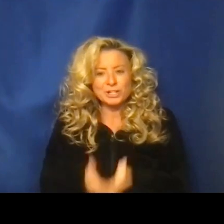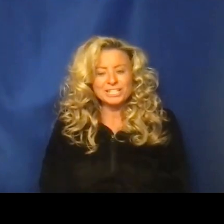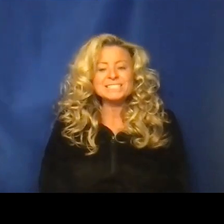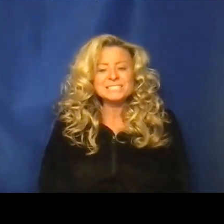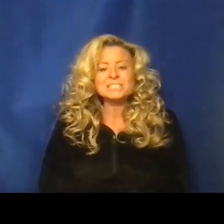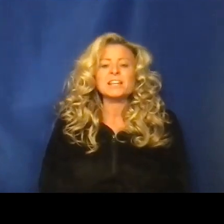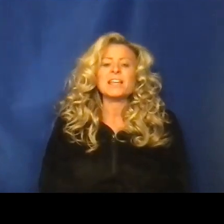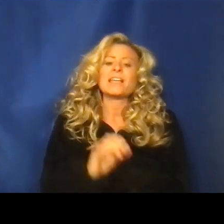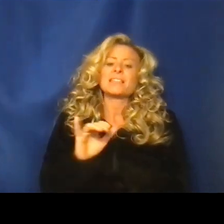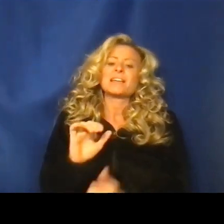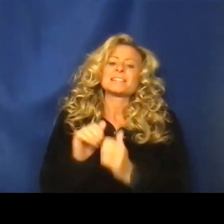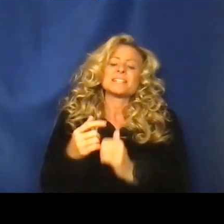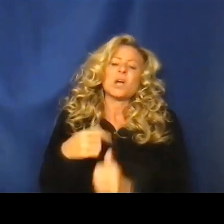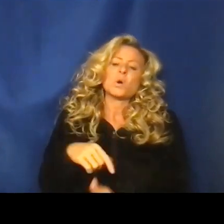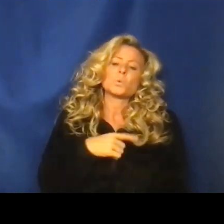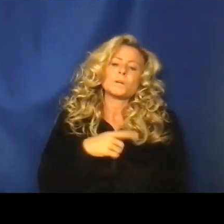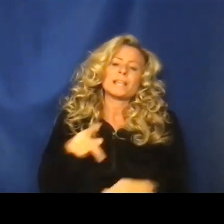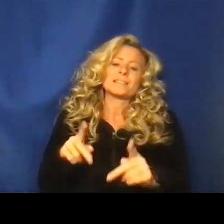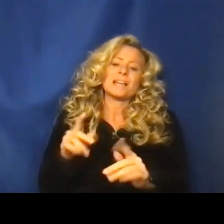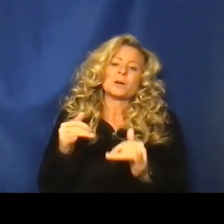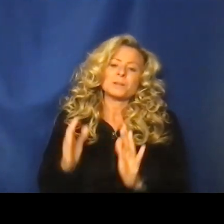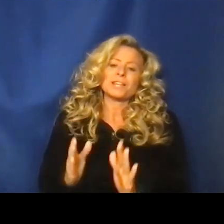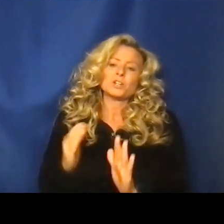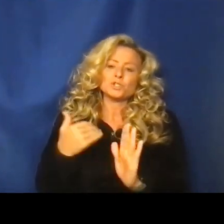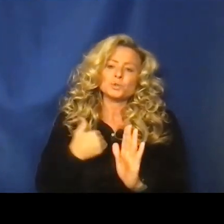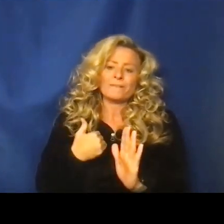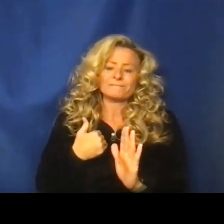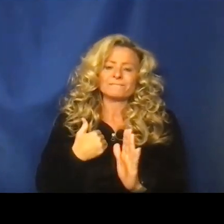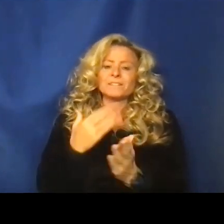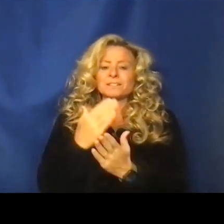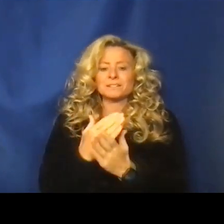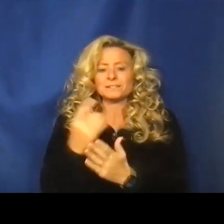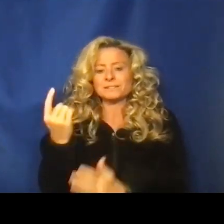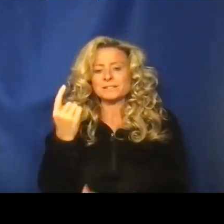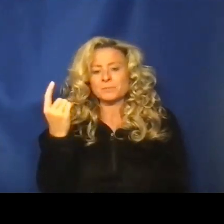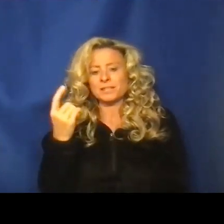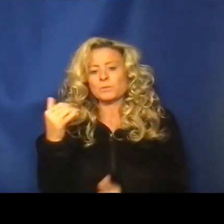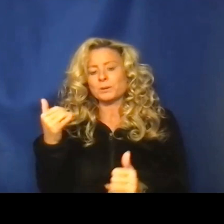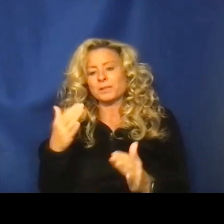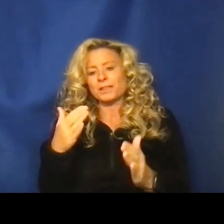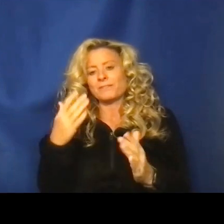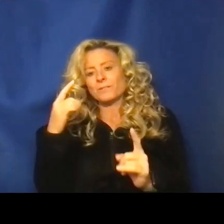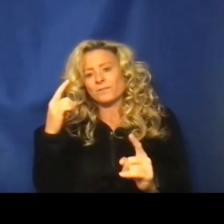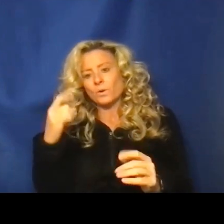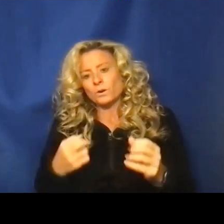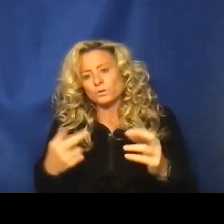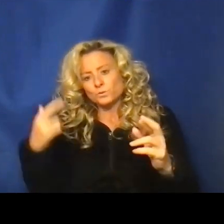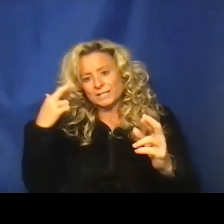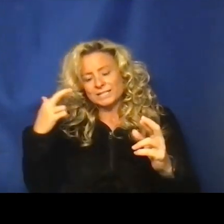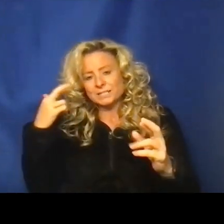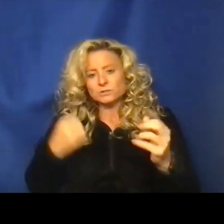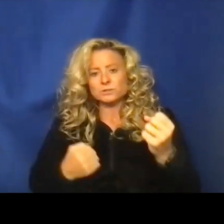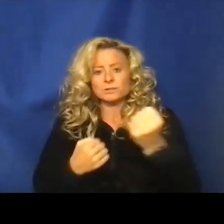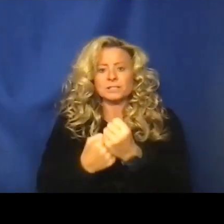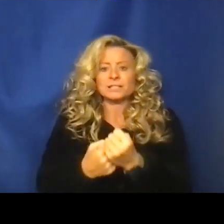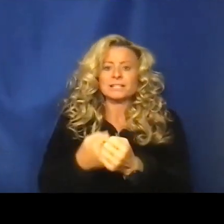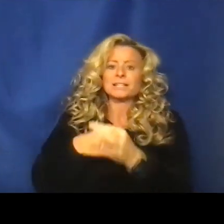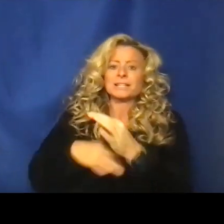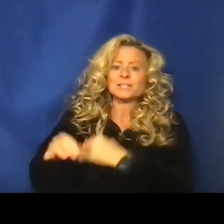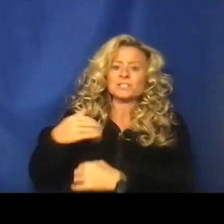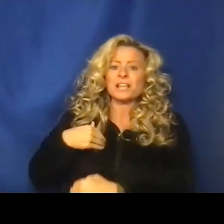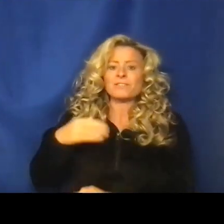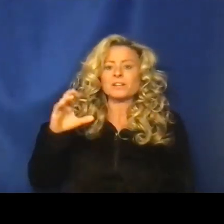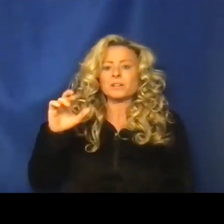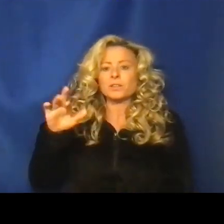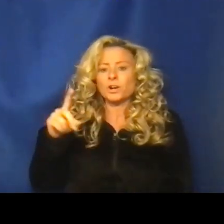that's how we allow players to have something that they can play for. So instead of just having the cards and saying, hey, look, this is really